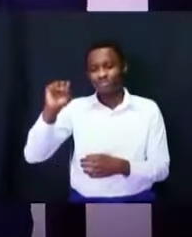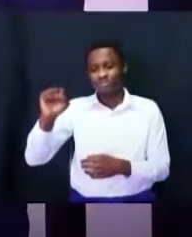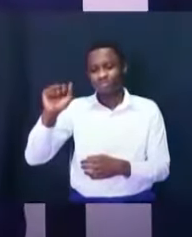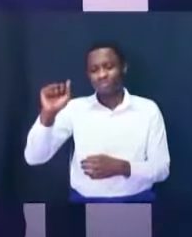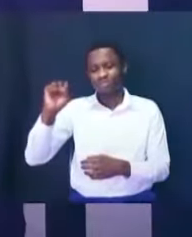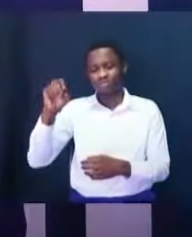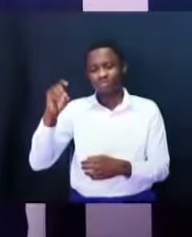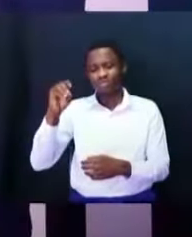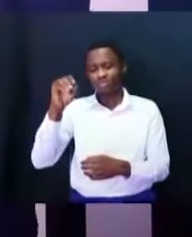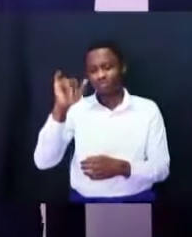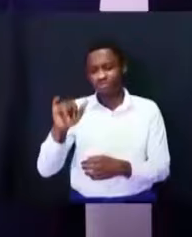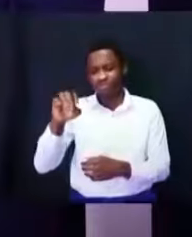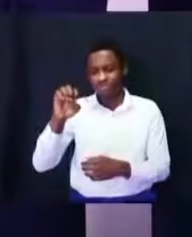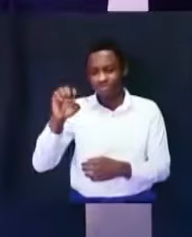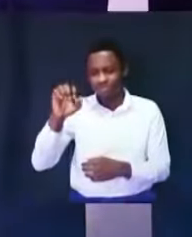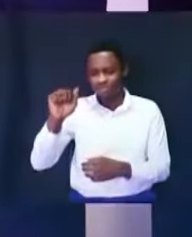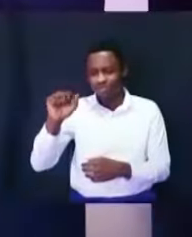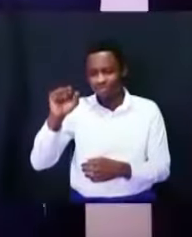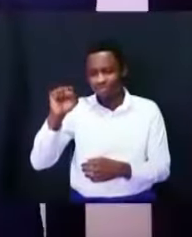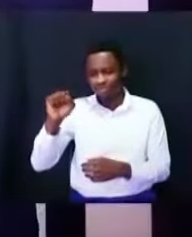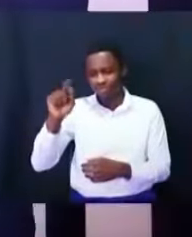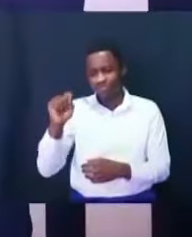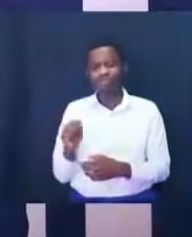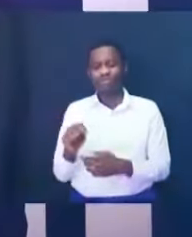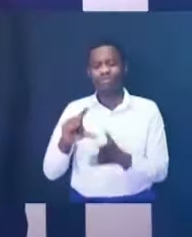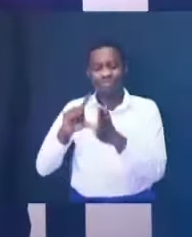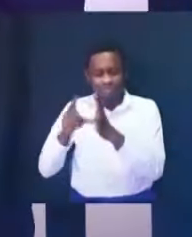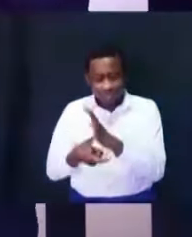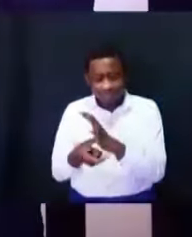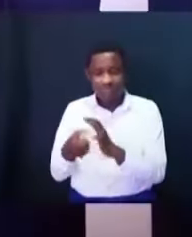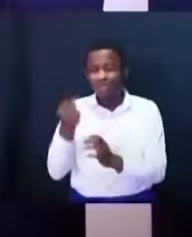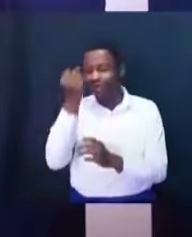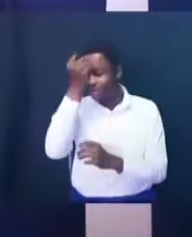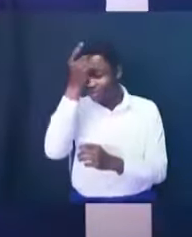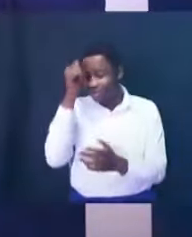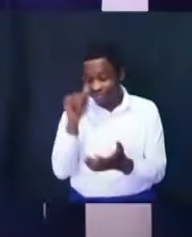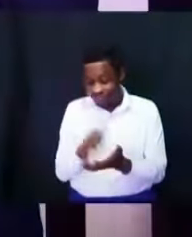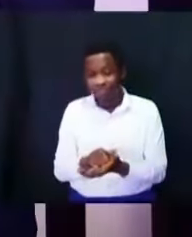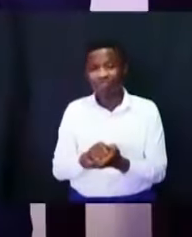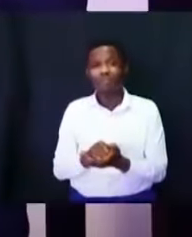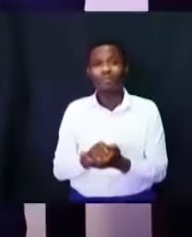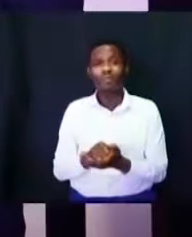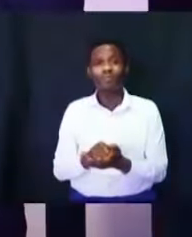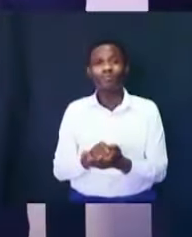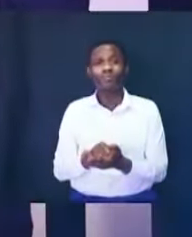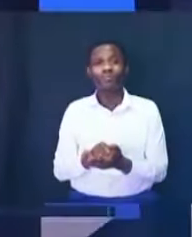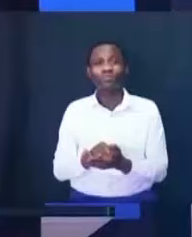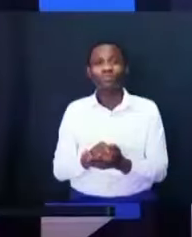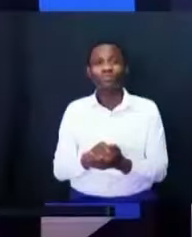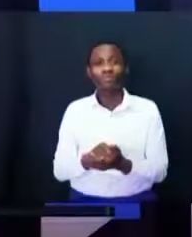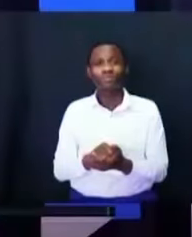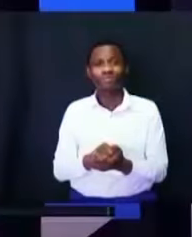S then they understood that he was not telling them to guard against then they understood that he was not